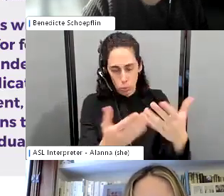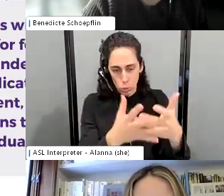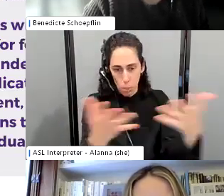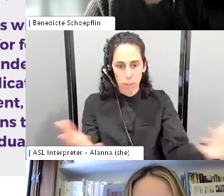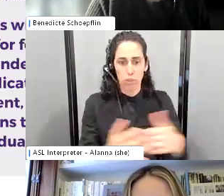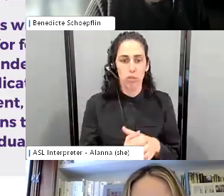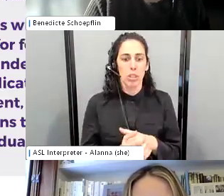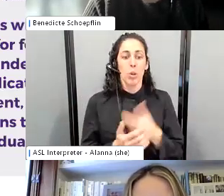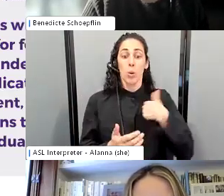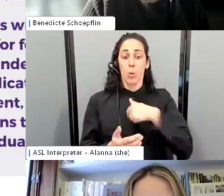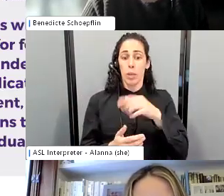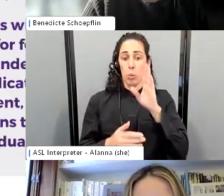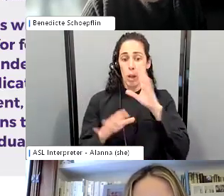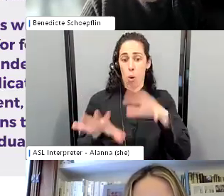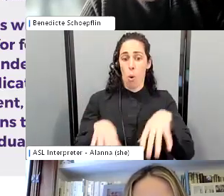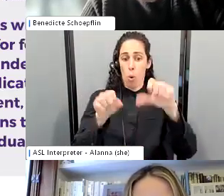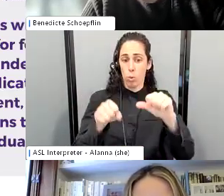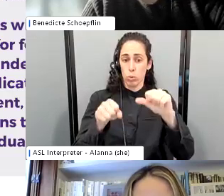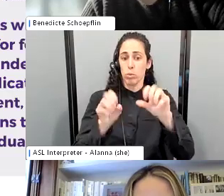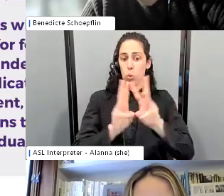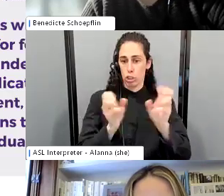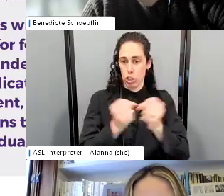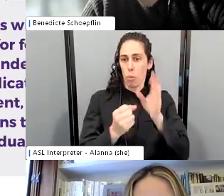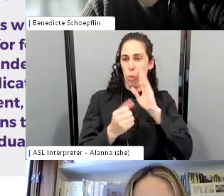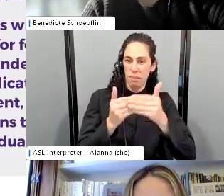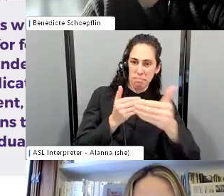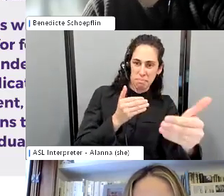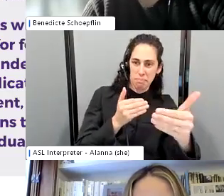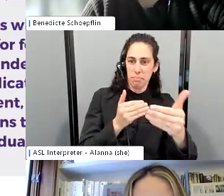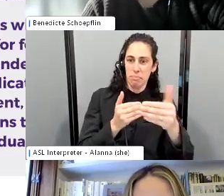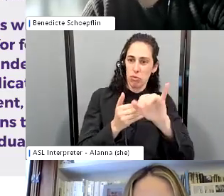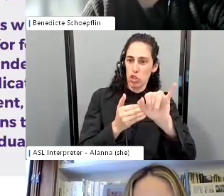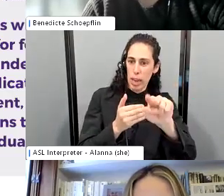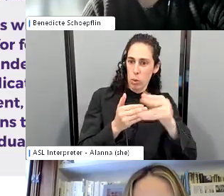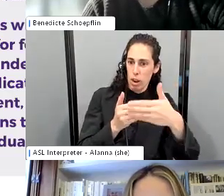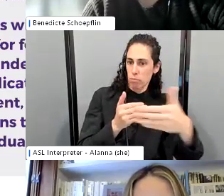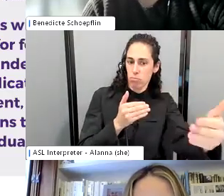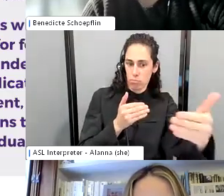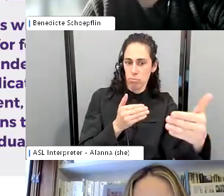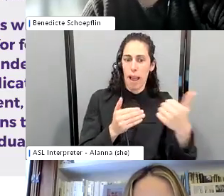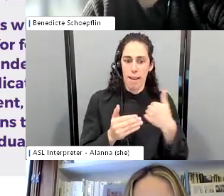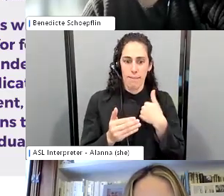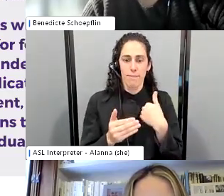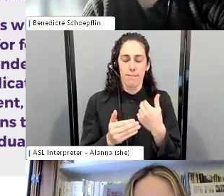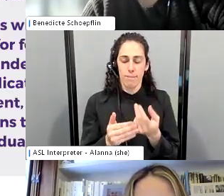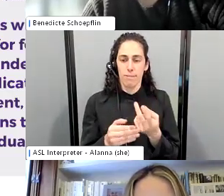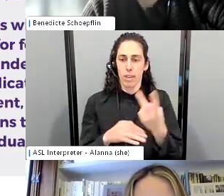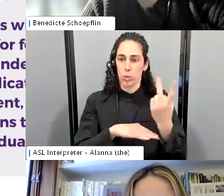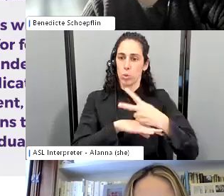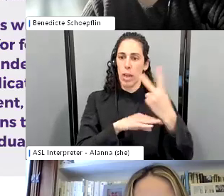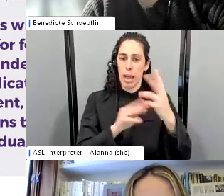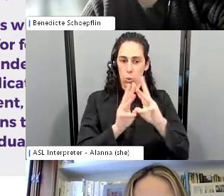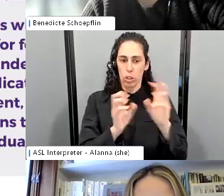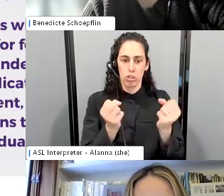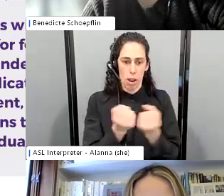experiencing abuse. So they're on our website that you can register. It's free. So they're 2-day workshops. They're sort of like